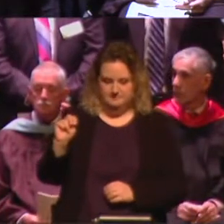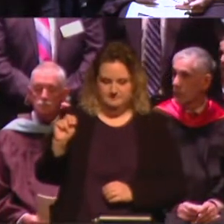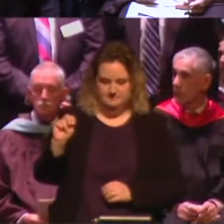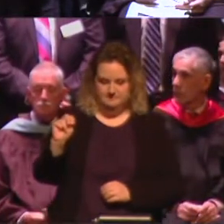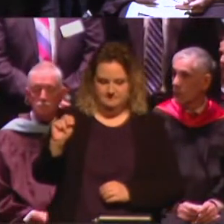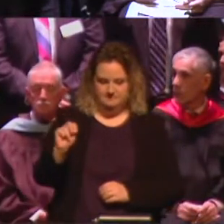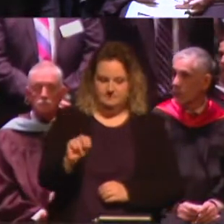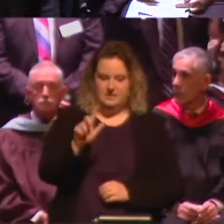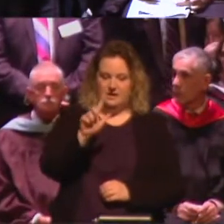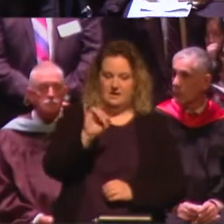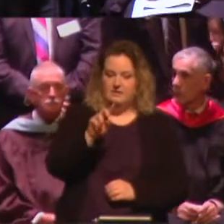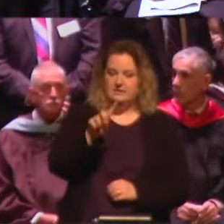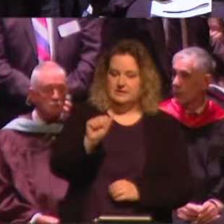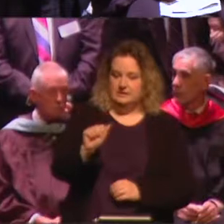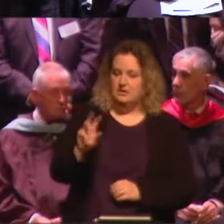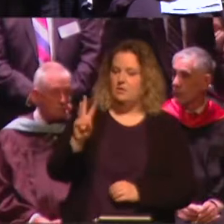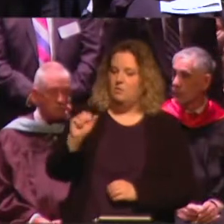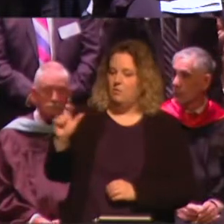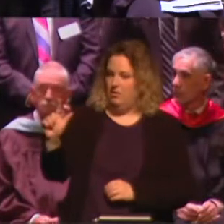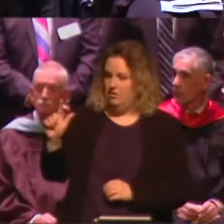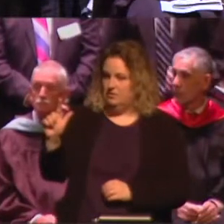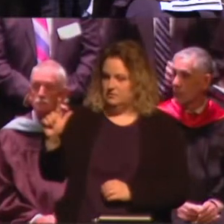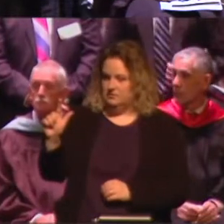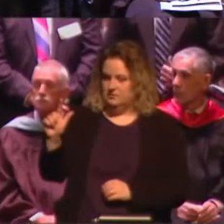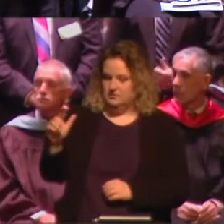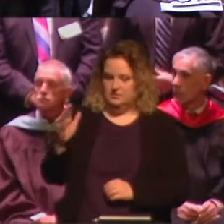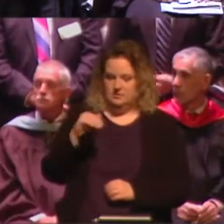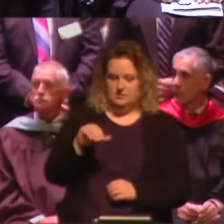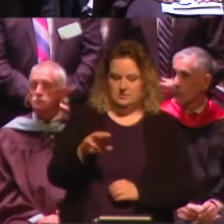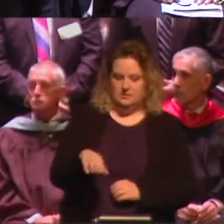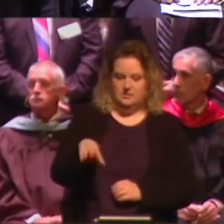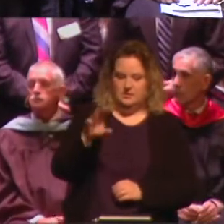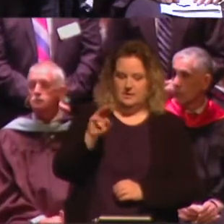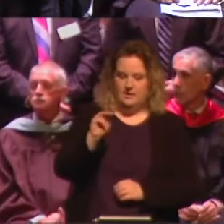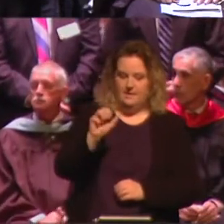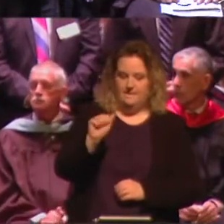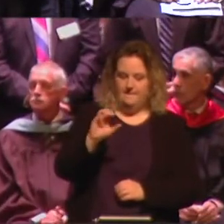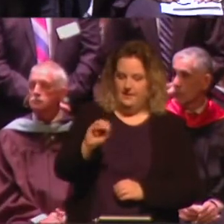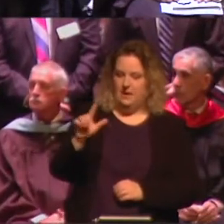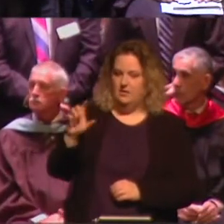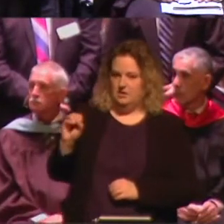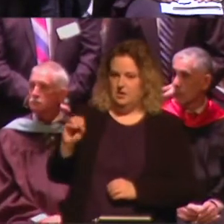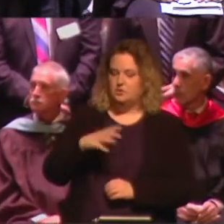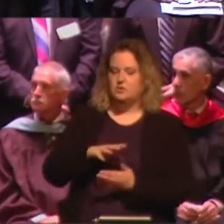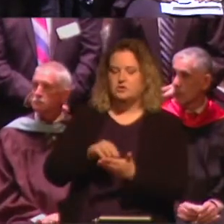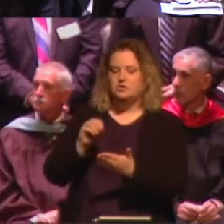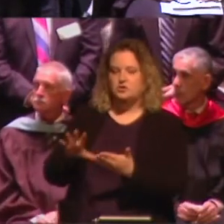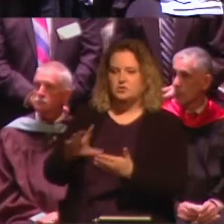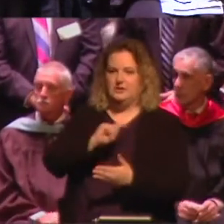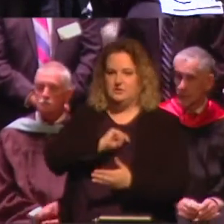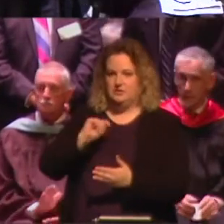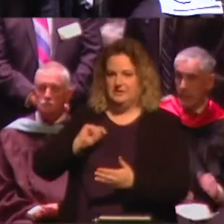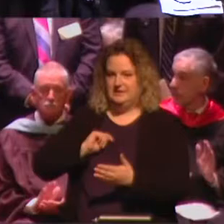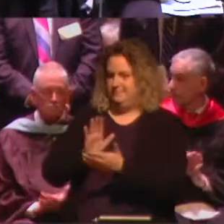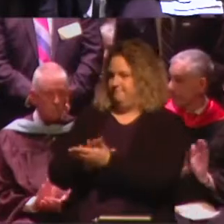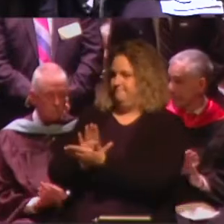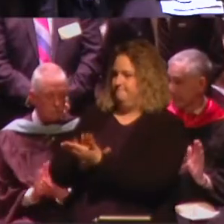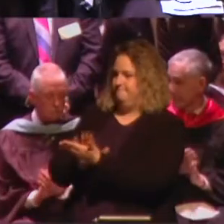Ms. Linda Wall. And Ms. Mao Lowe, Student Trustee. Let's give these folks a